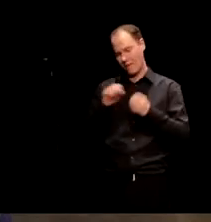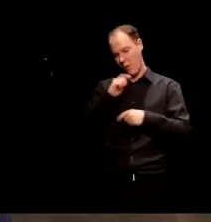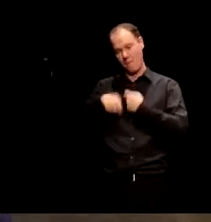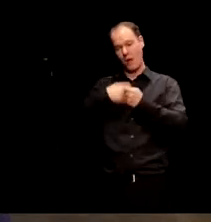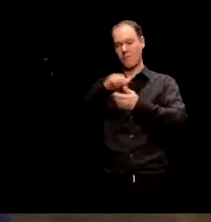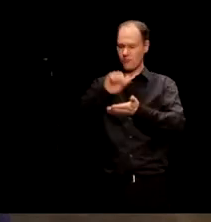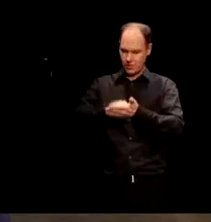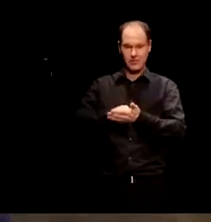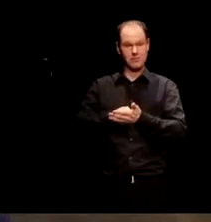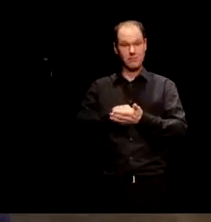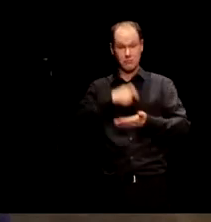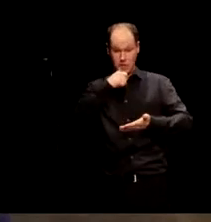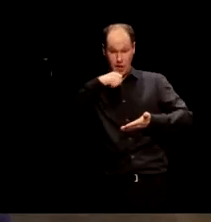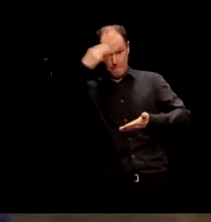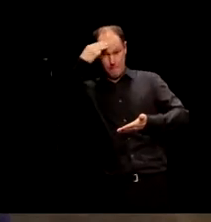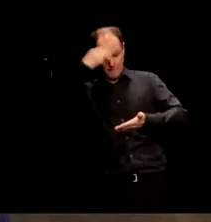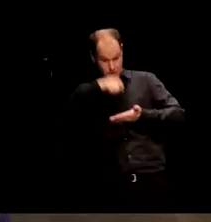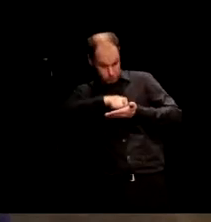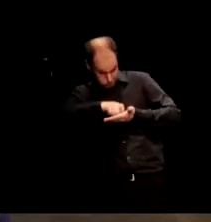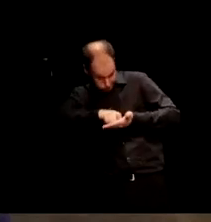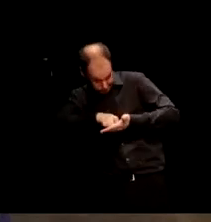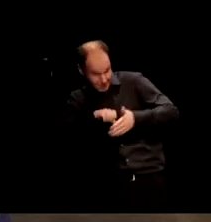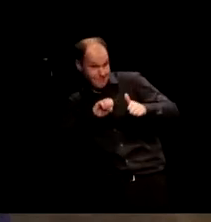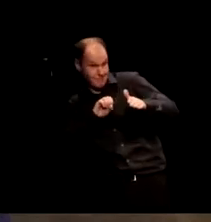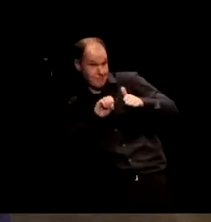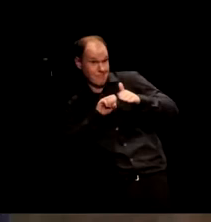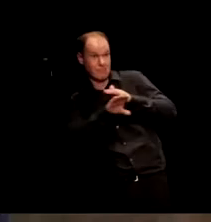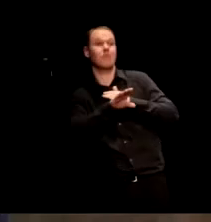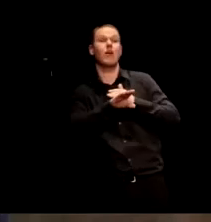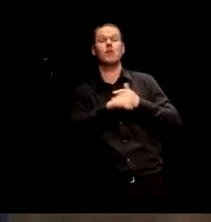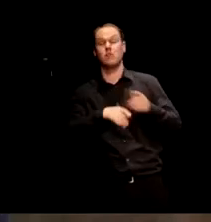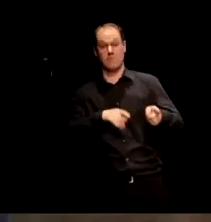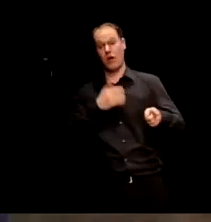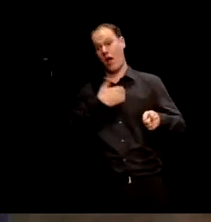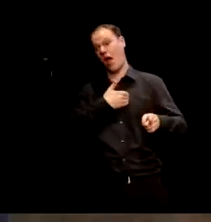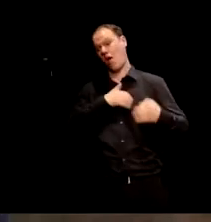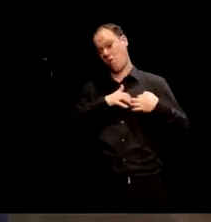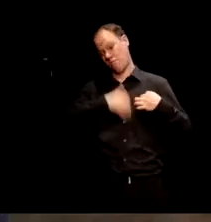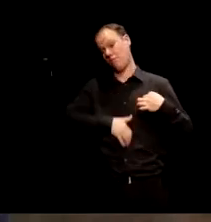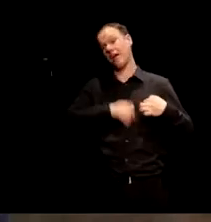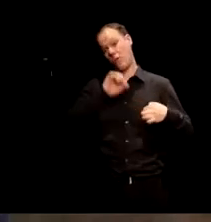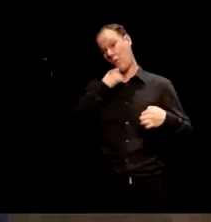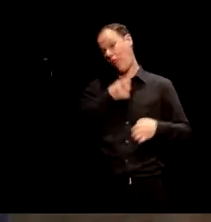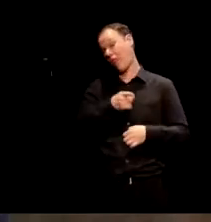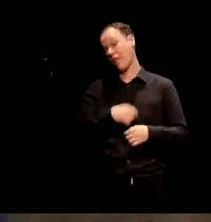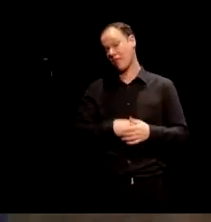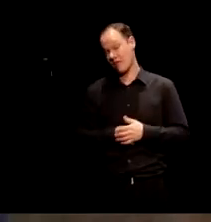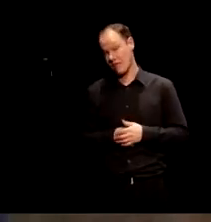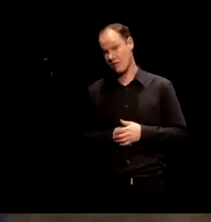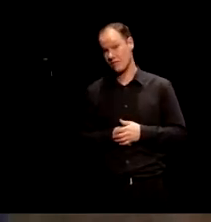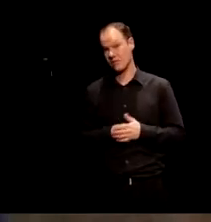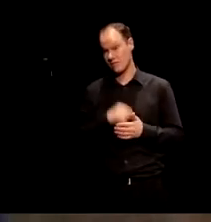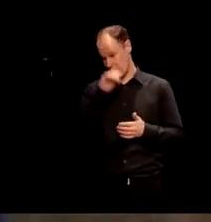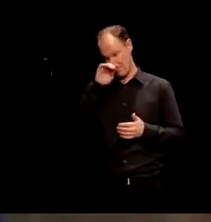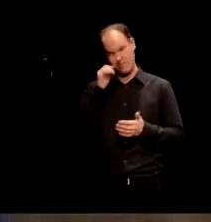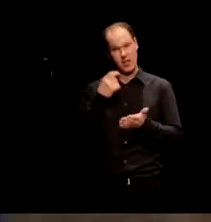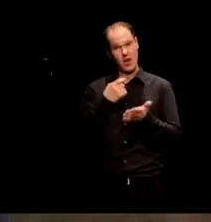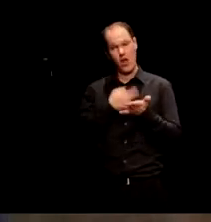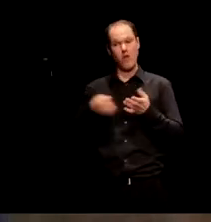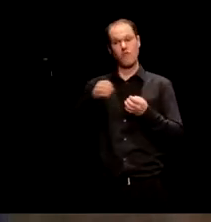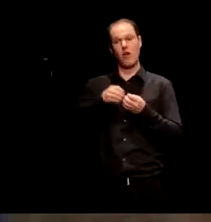have written to tell Mother. To break her heart? Oh, what will Rob say?